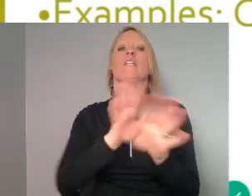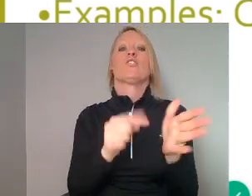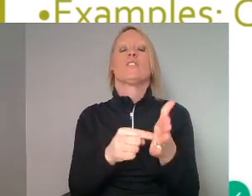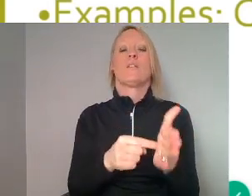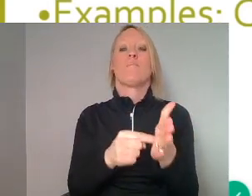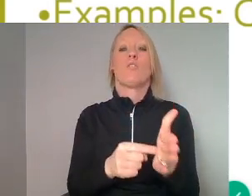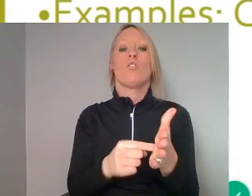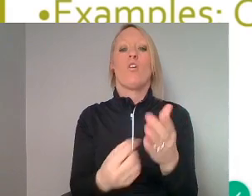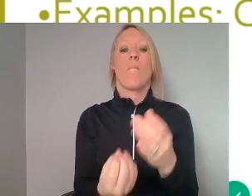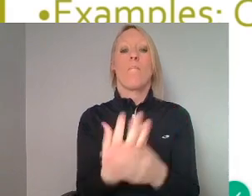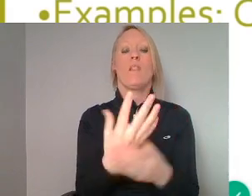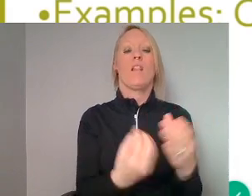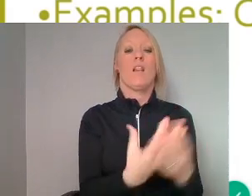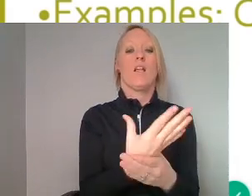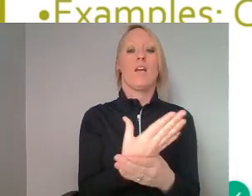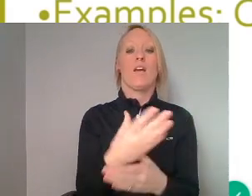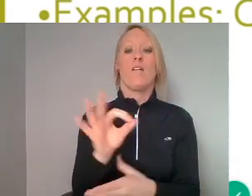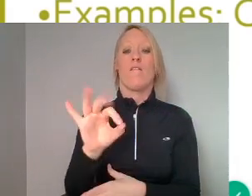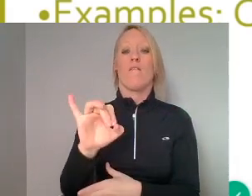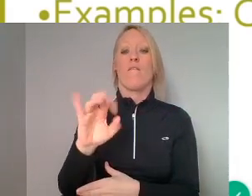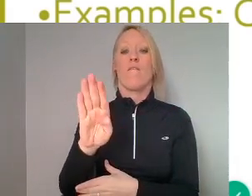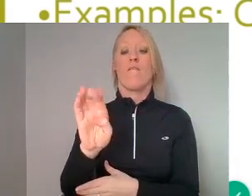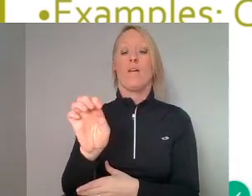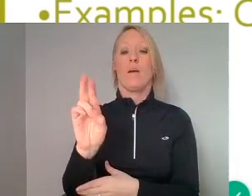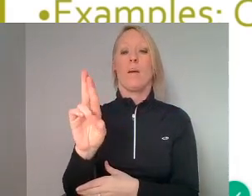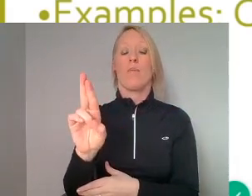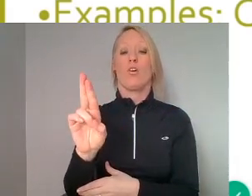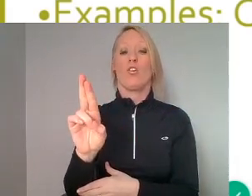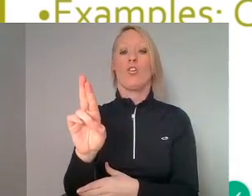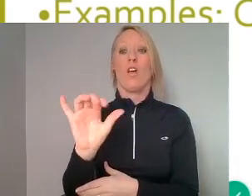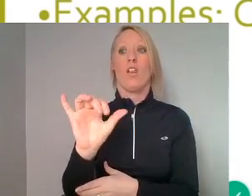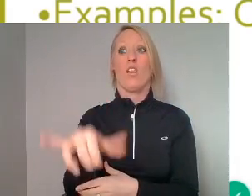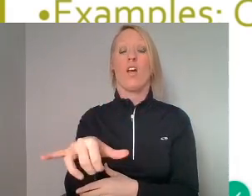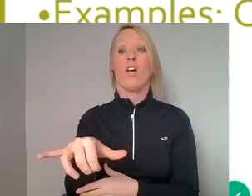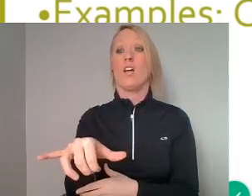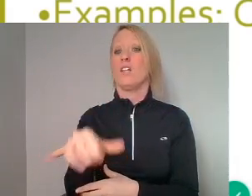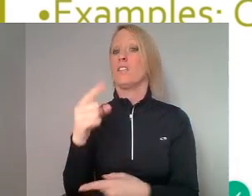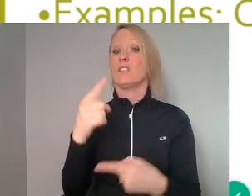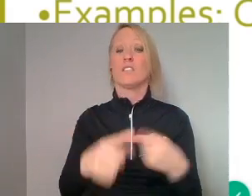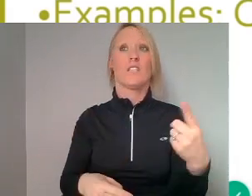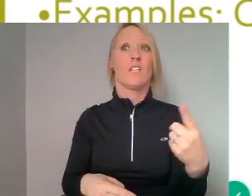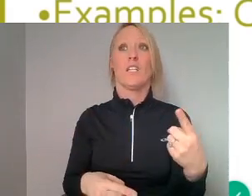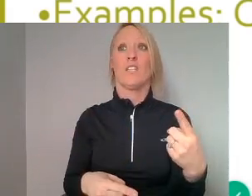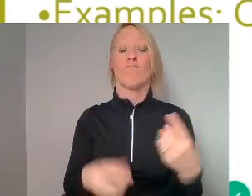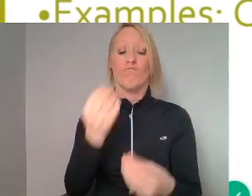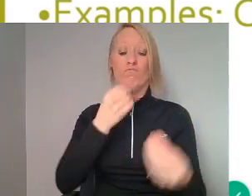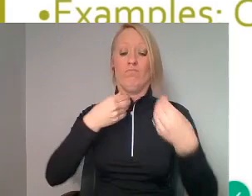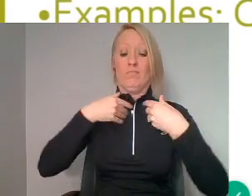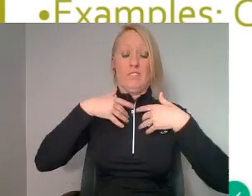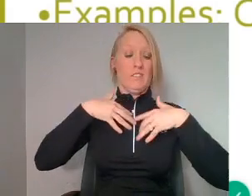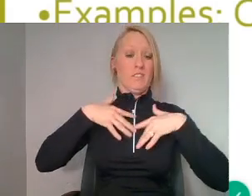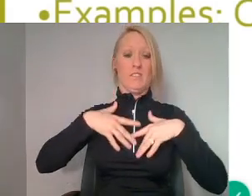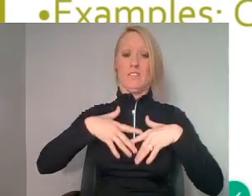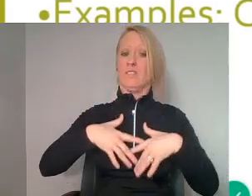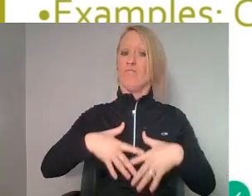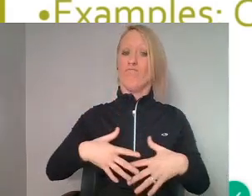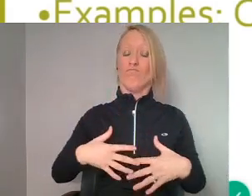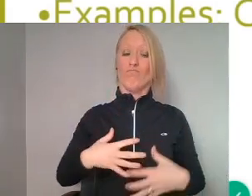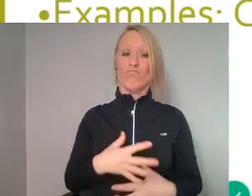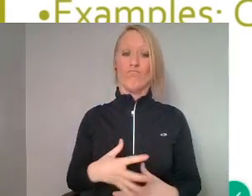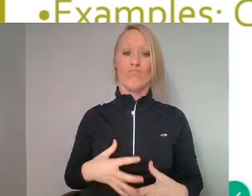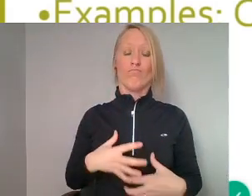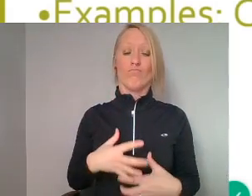that celery and we swallow it, that part that is stringy, we can't even digest it like with our stomach acid. So it travels into